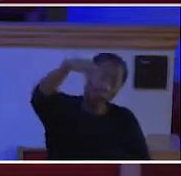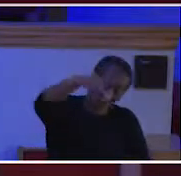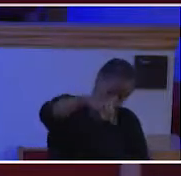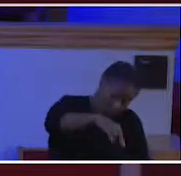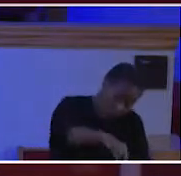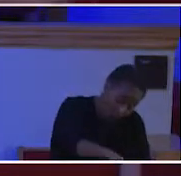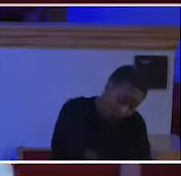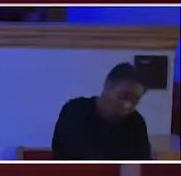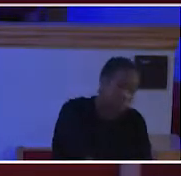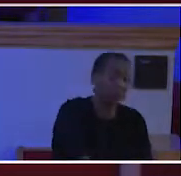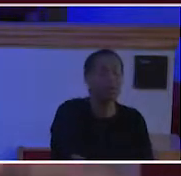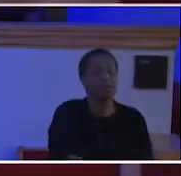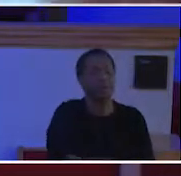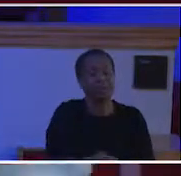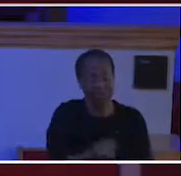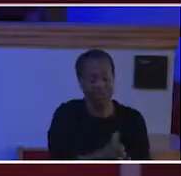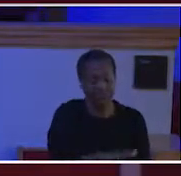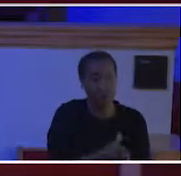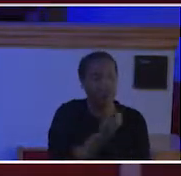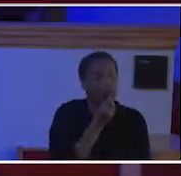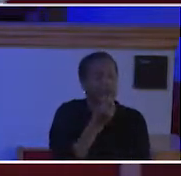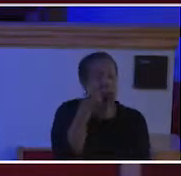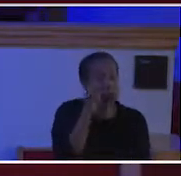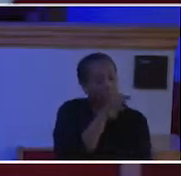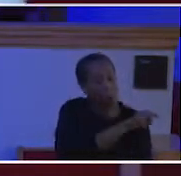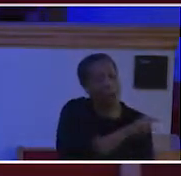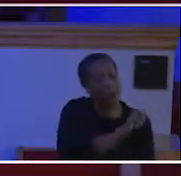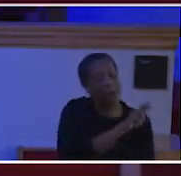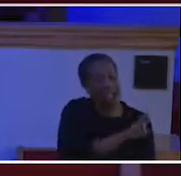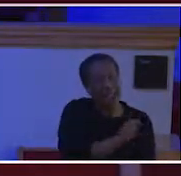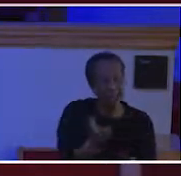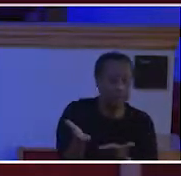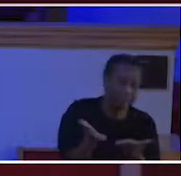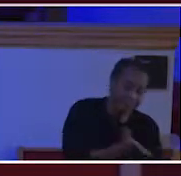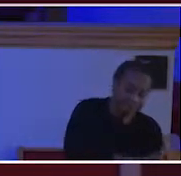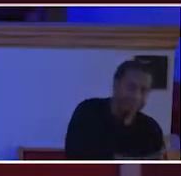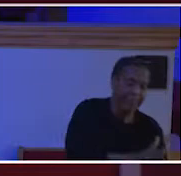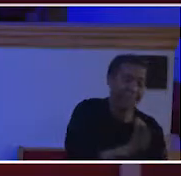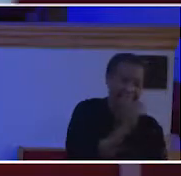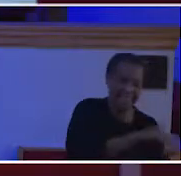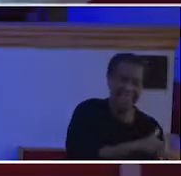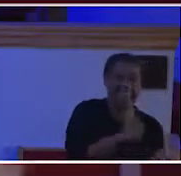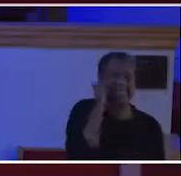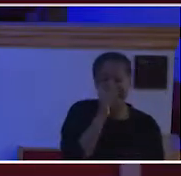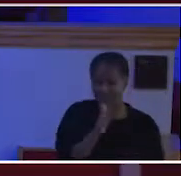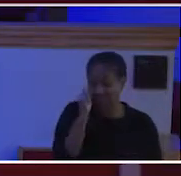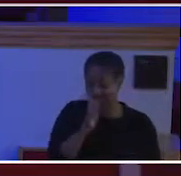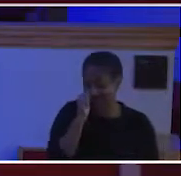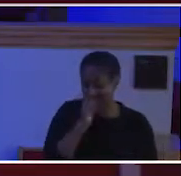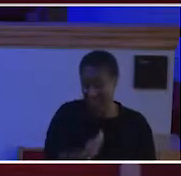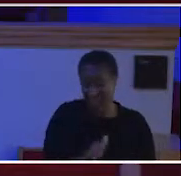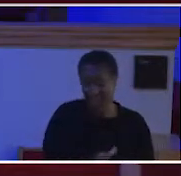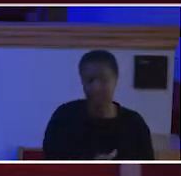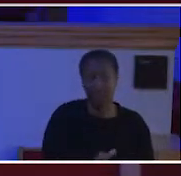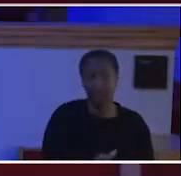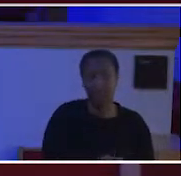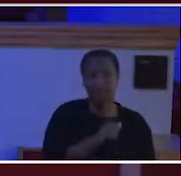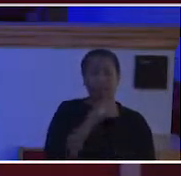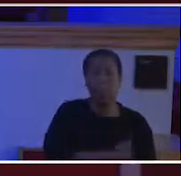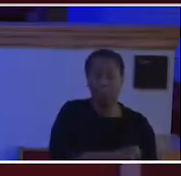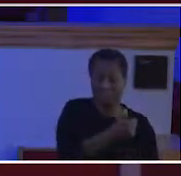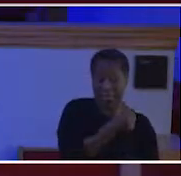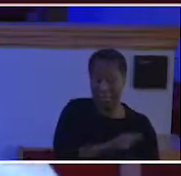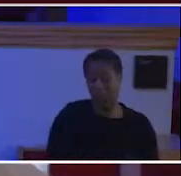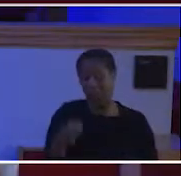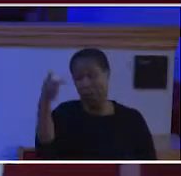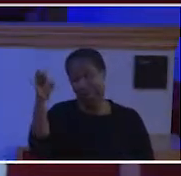to serve the miners again. Every day from 10 to 18, he